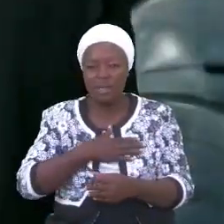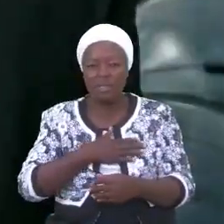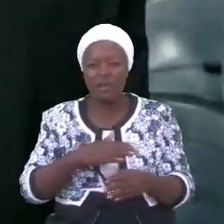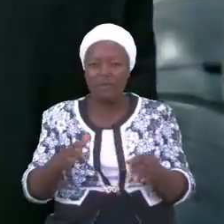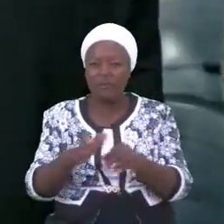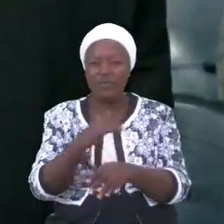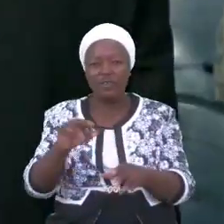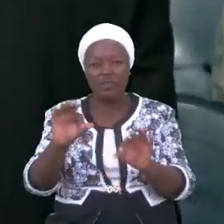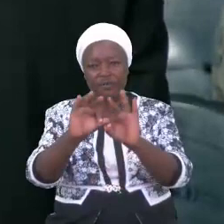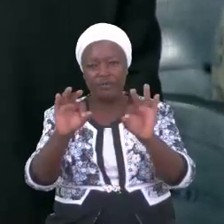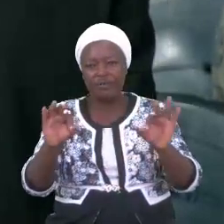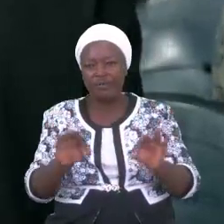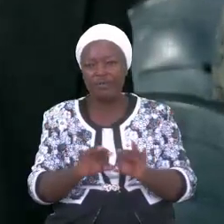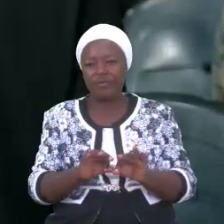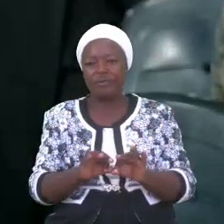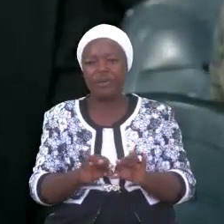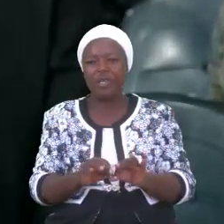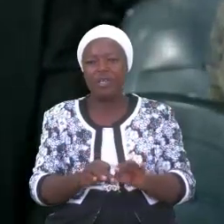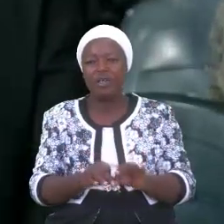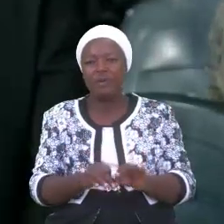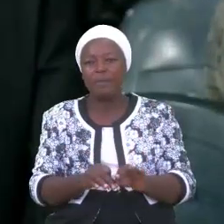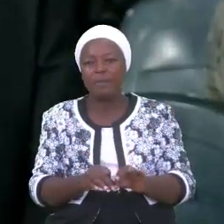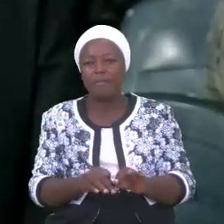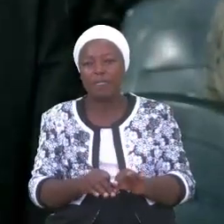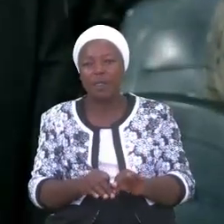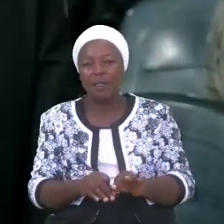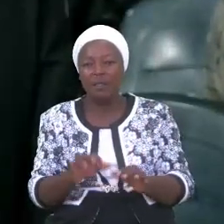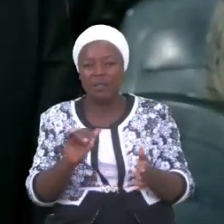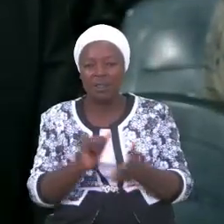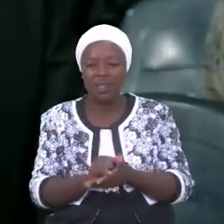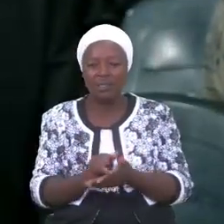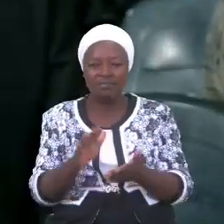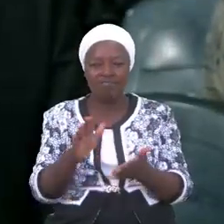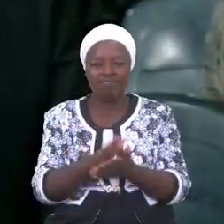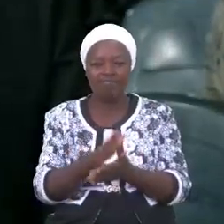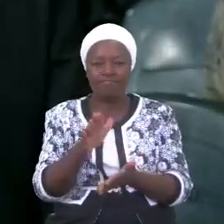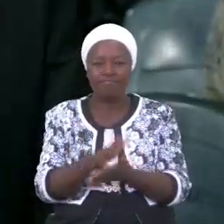form, the decision slips given to you correctly.